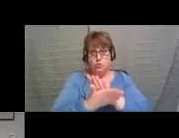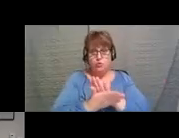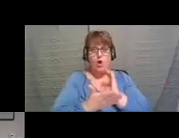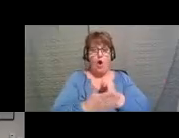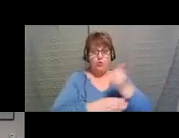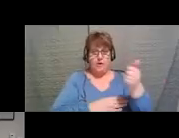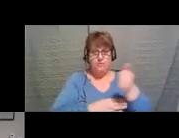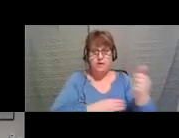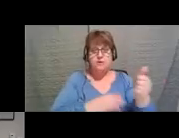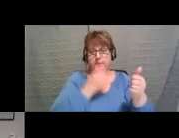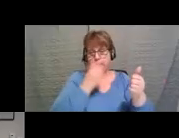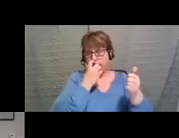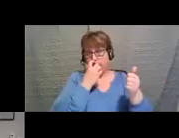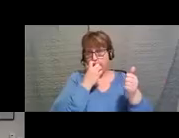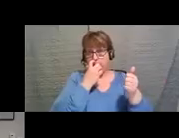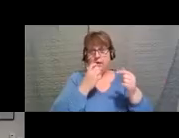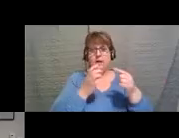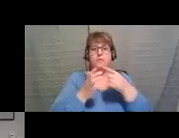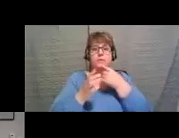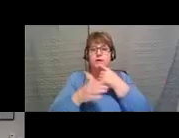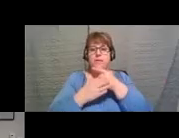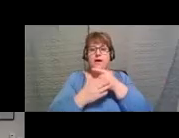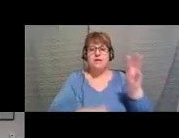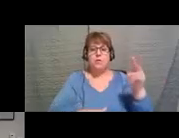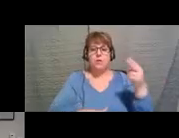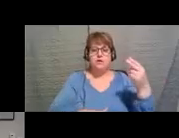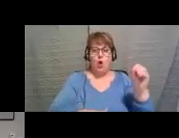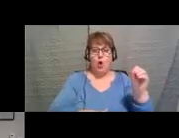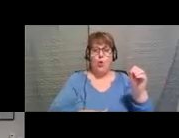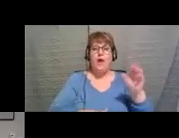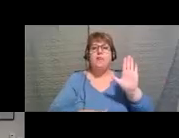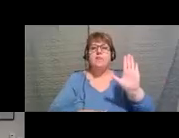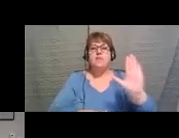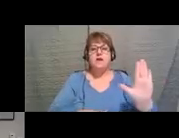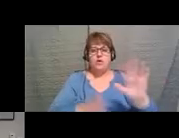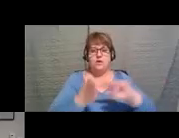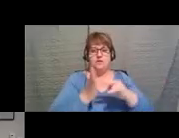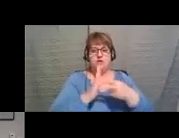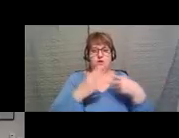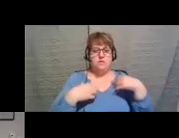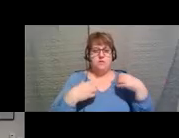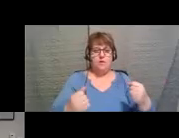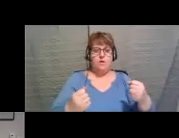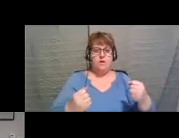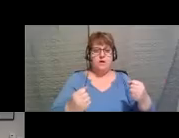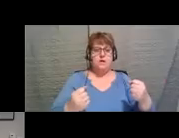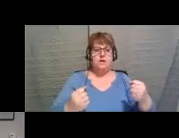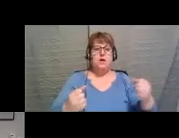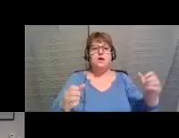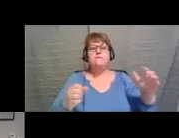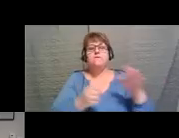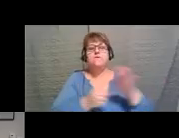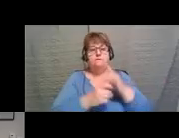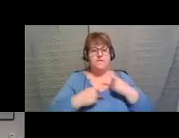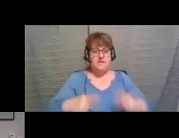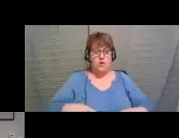which brings us to the WHO definition of health. A complete state of physical, emotional, and social well-being, not